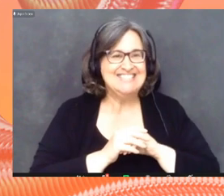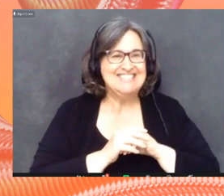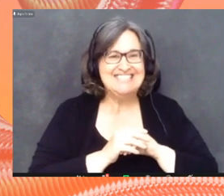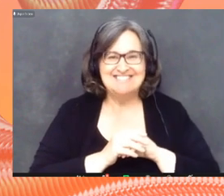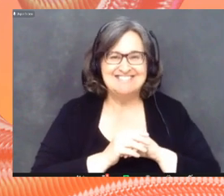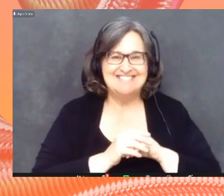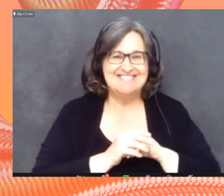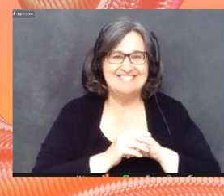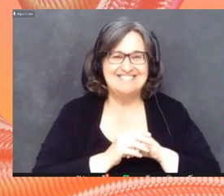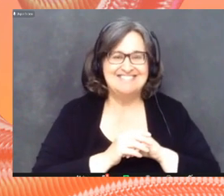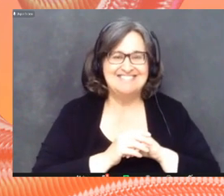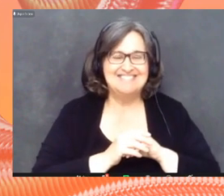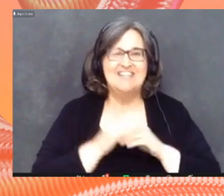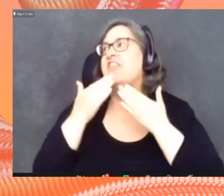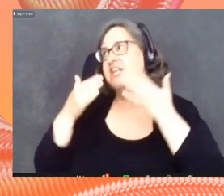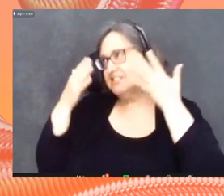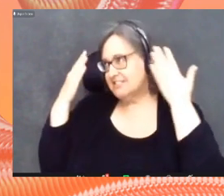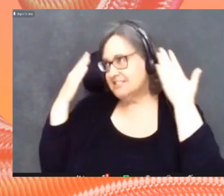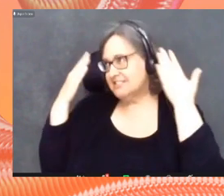Thanks.